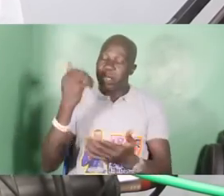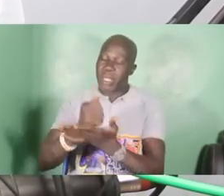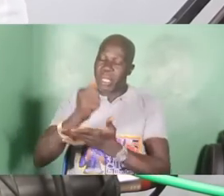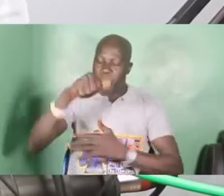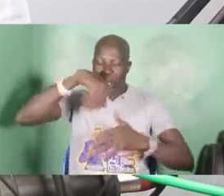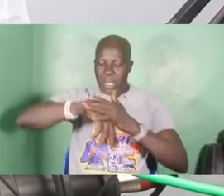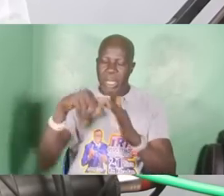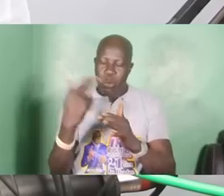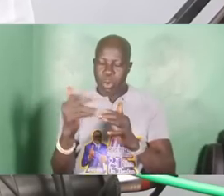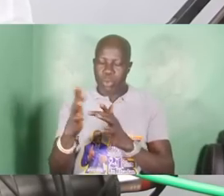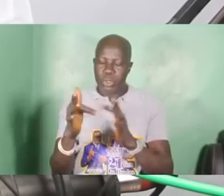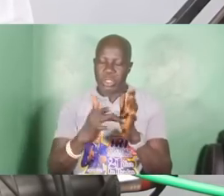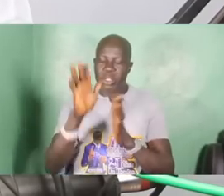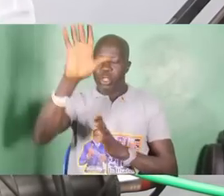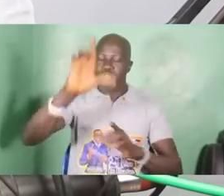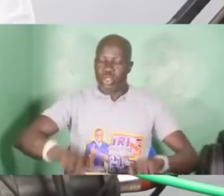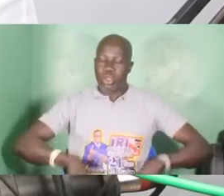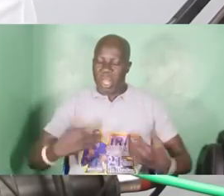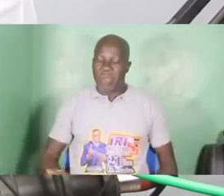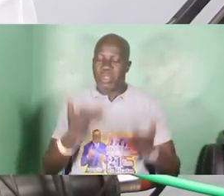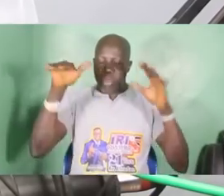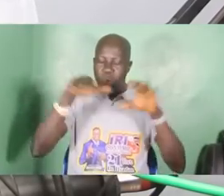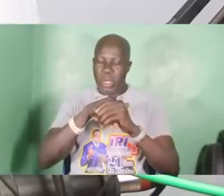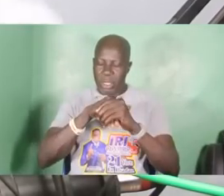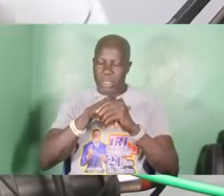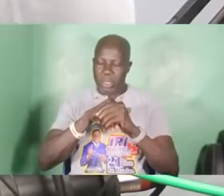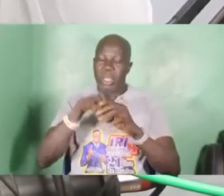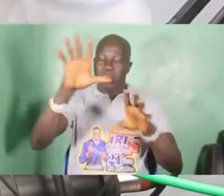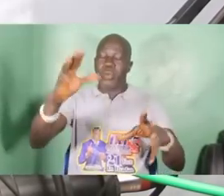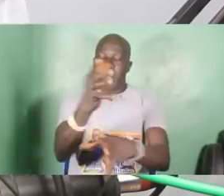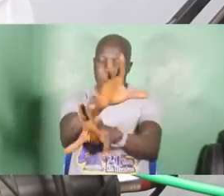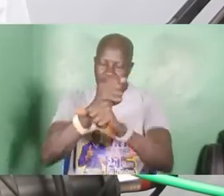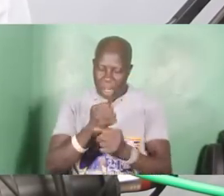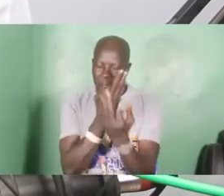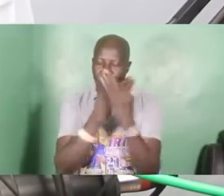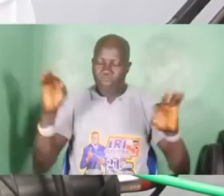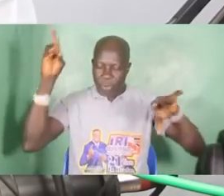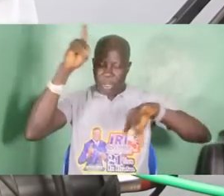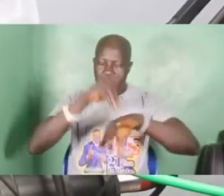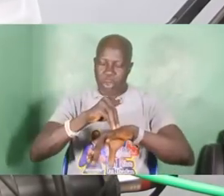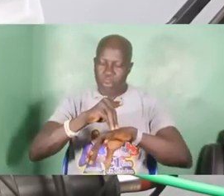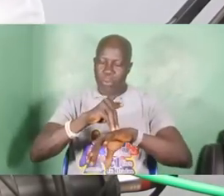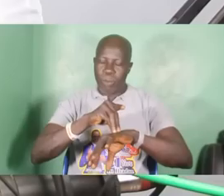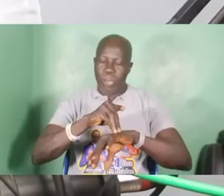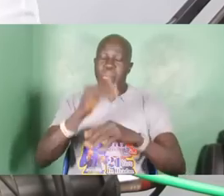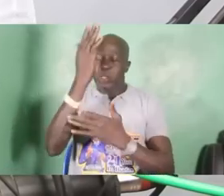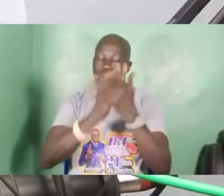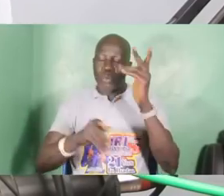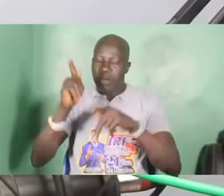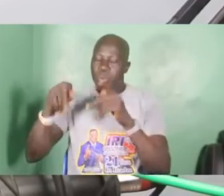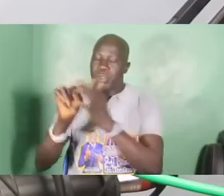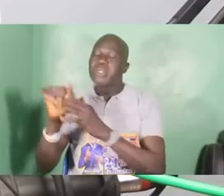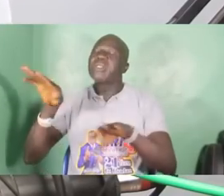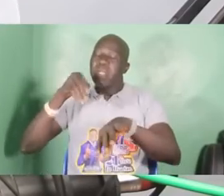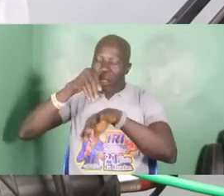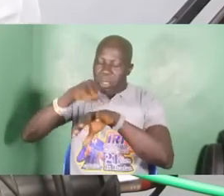say loruko Jesus in the name of Jesus aye rati gbeyawo Never your marriage. We see freedom. I want to say